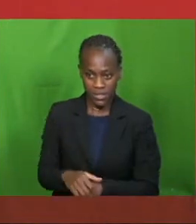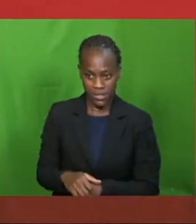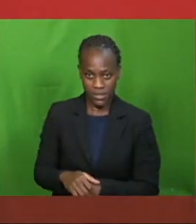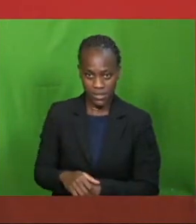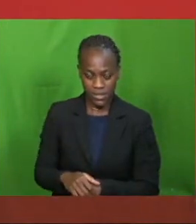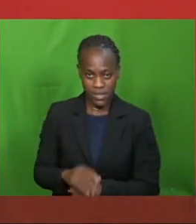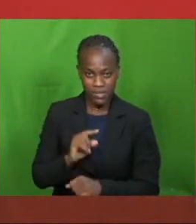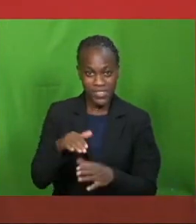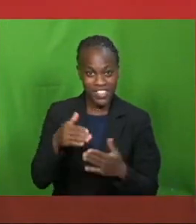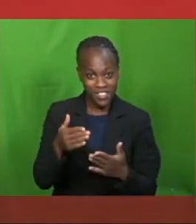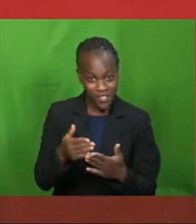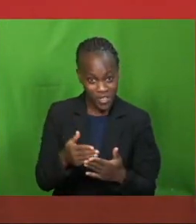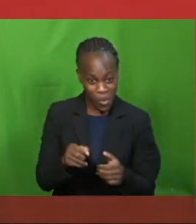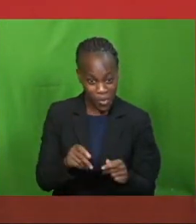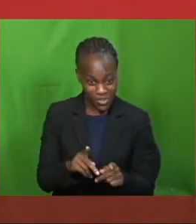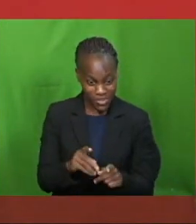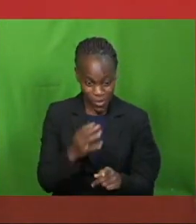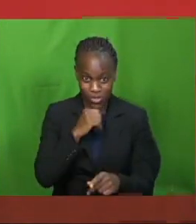proverb.